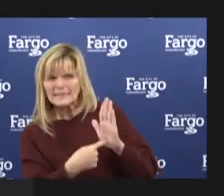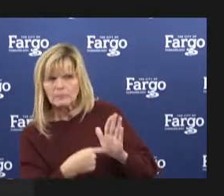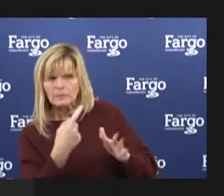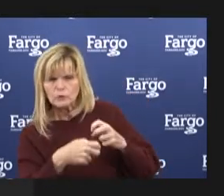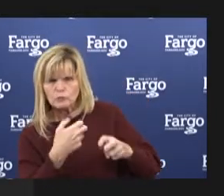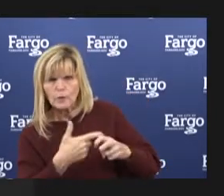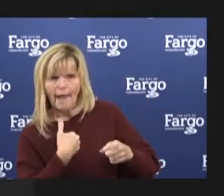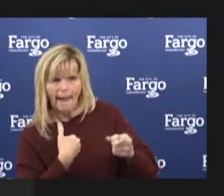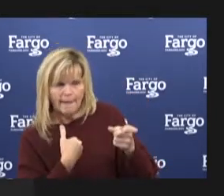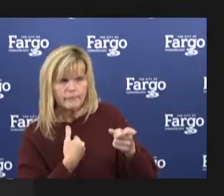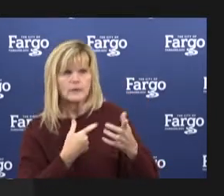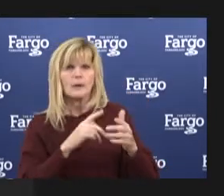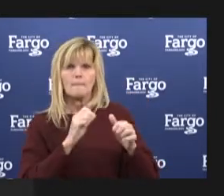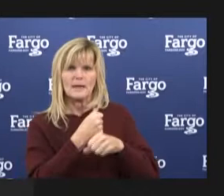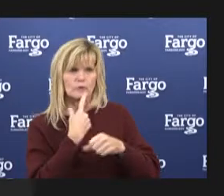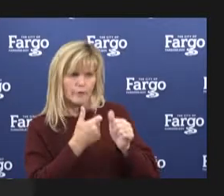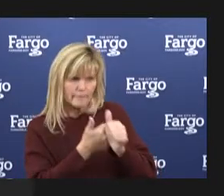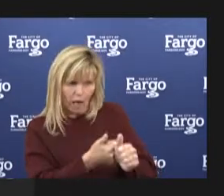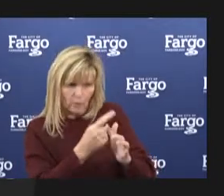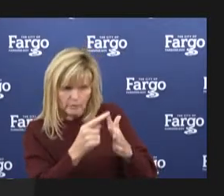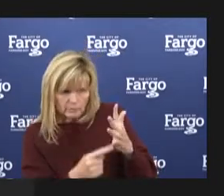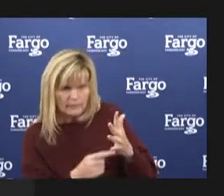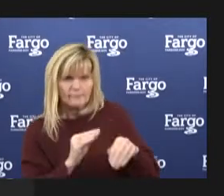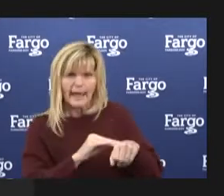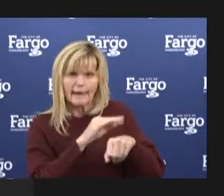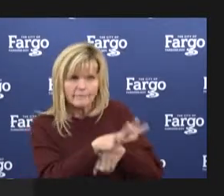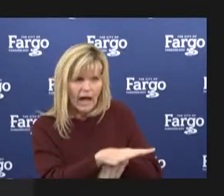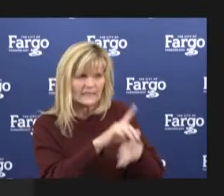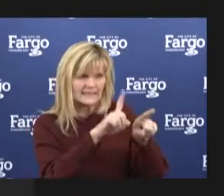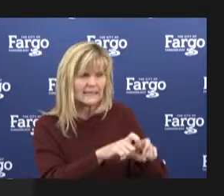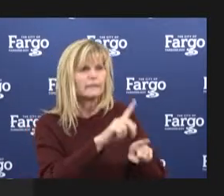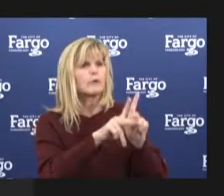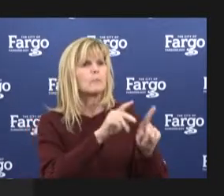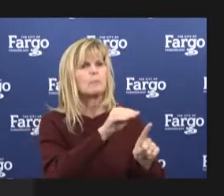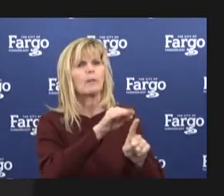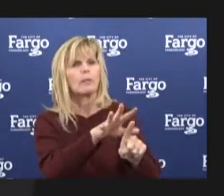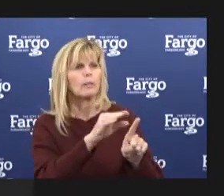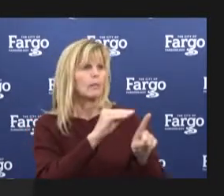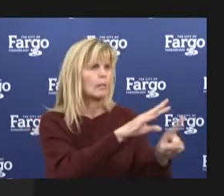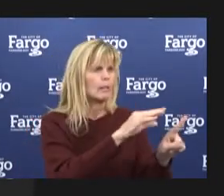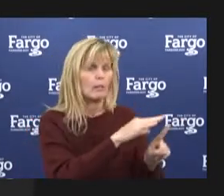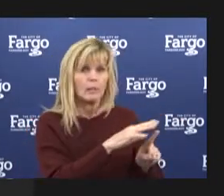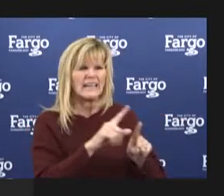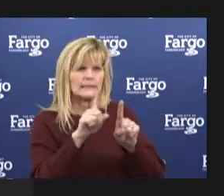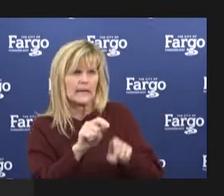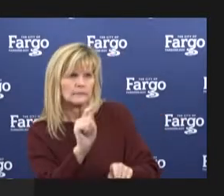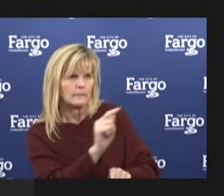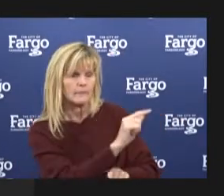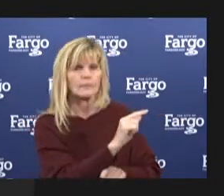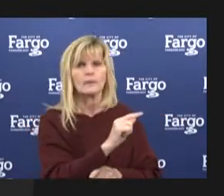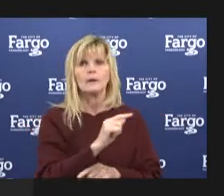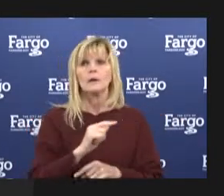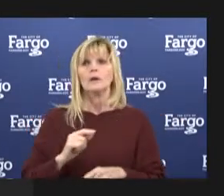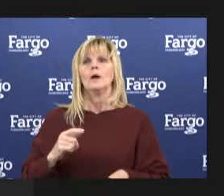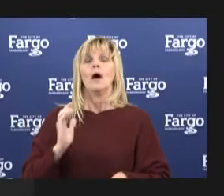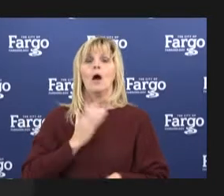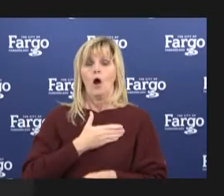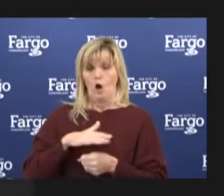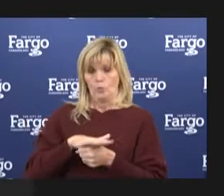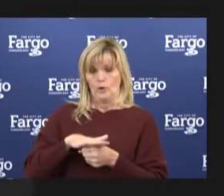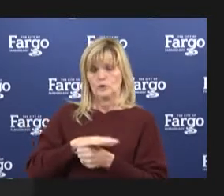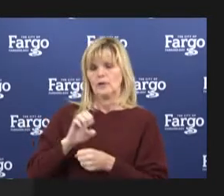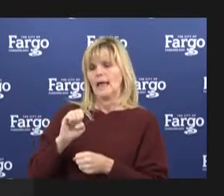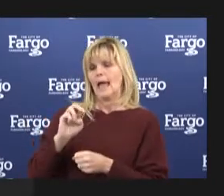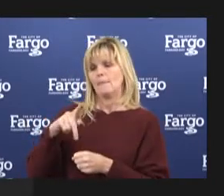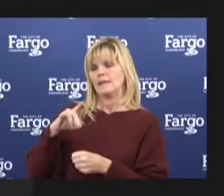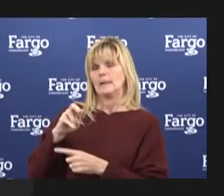encouraging adherence to protocols, and advising testing for close contacts at appropriate intervals. Brenton Niesemeyer, our regional